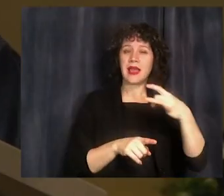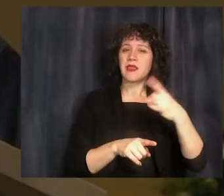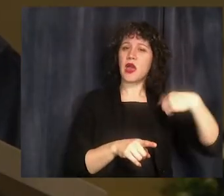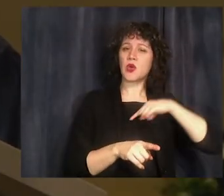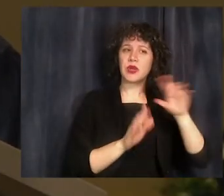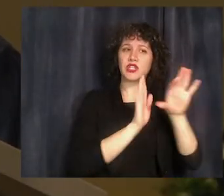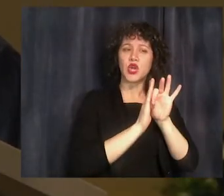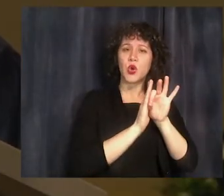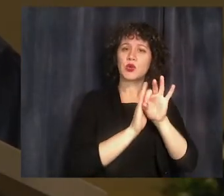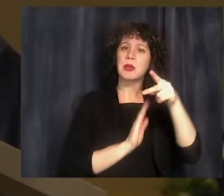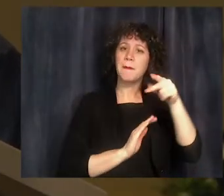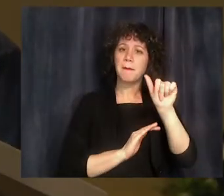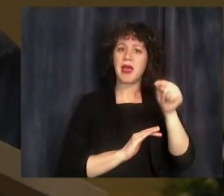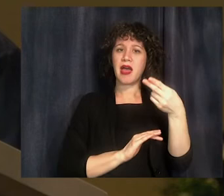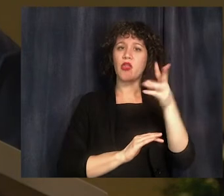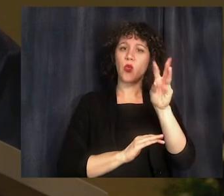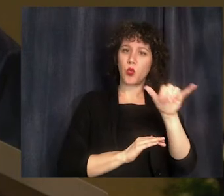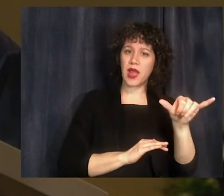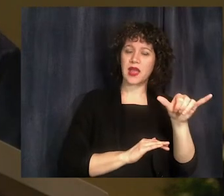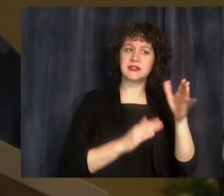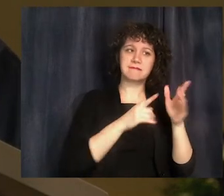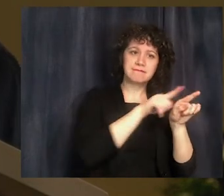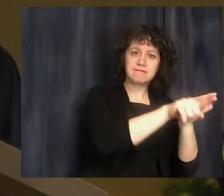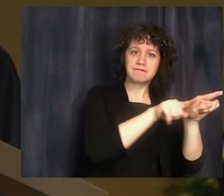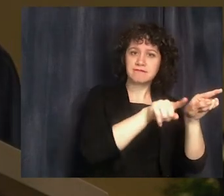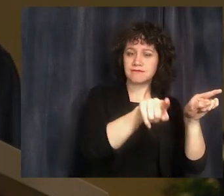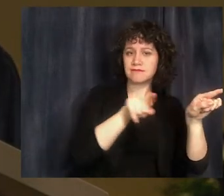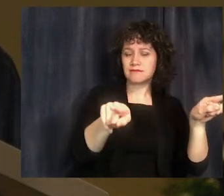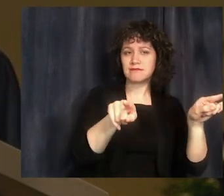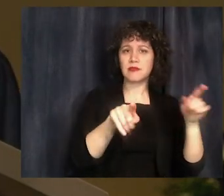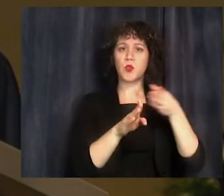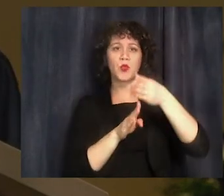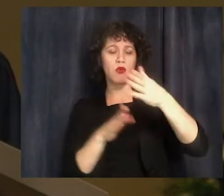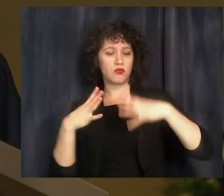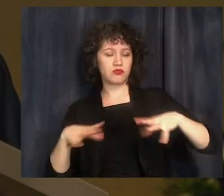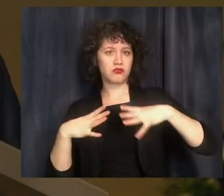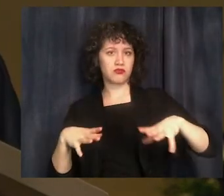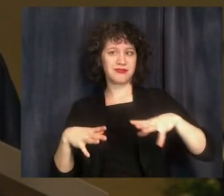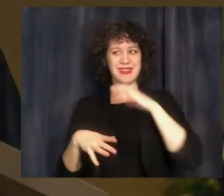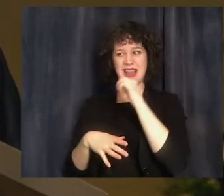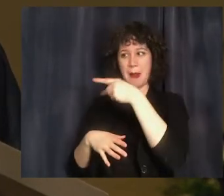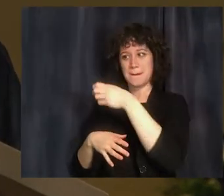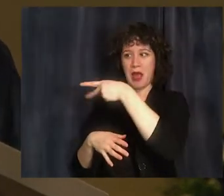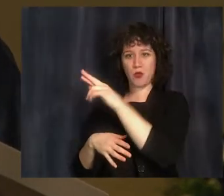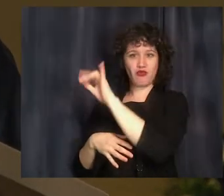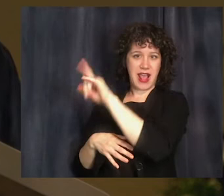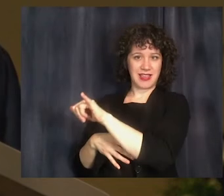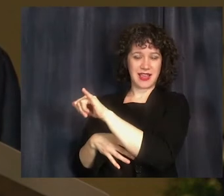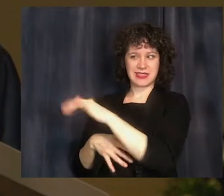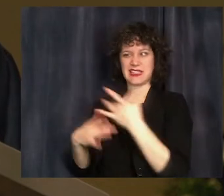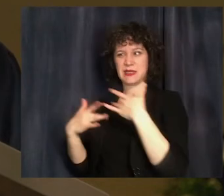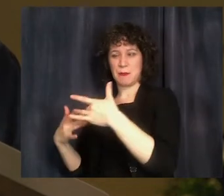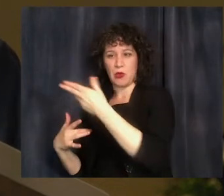dress, and no pep rallies over a more conventional high school experience. But most of all, we chose to have choices. Because of everything that